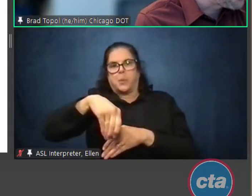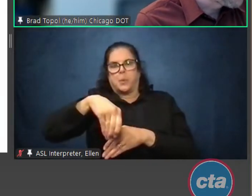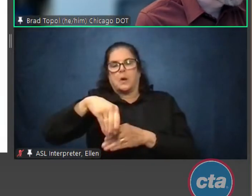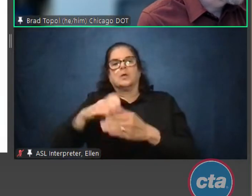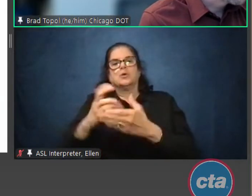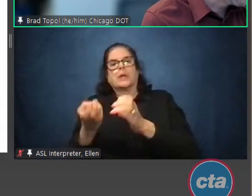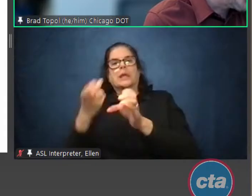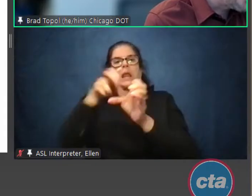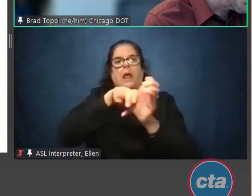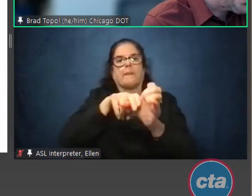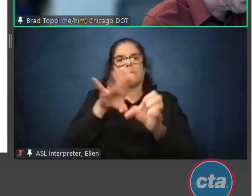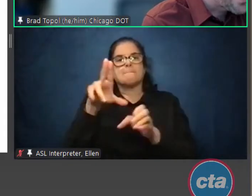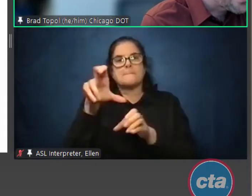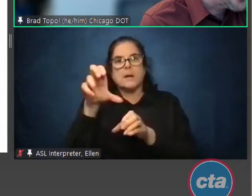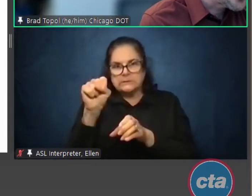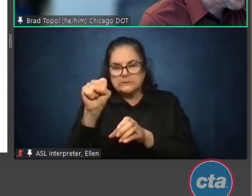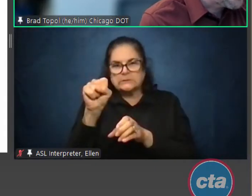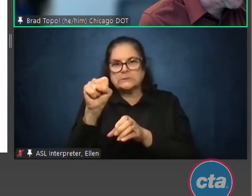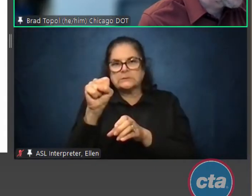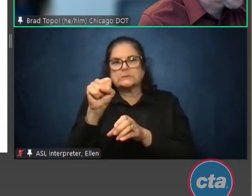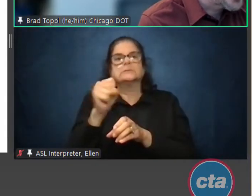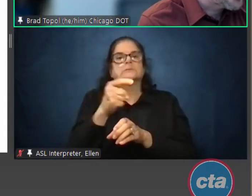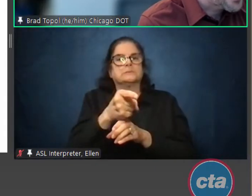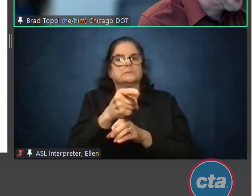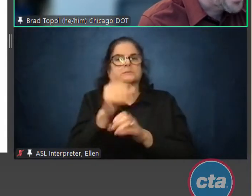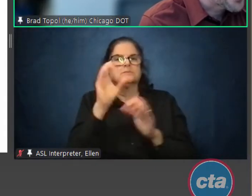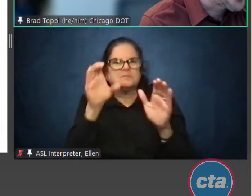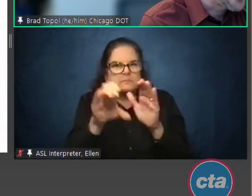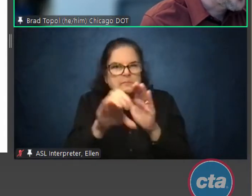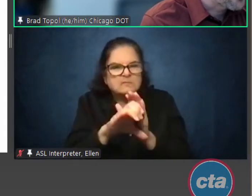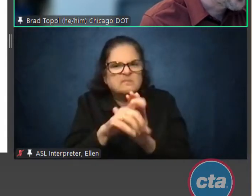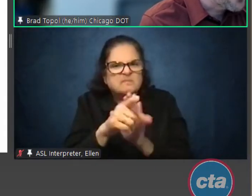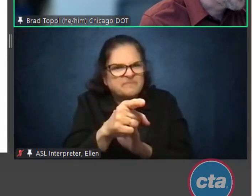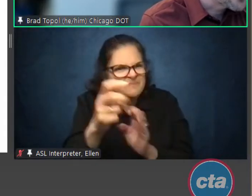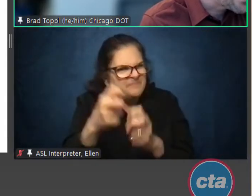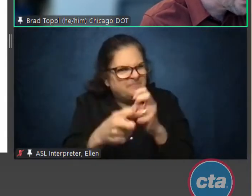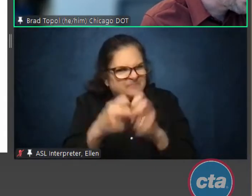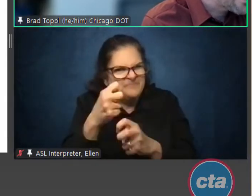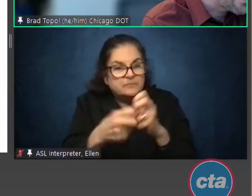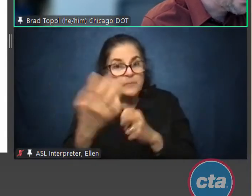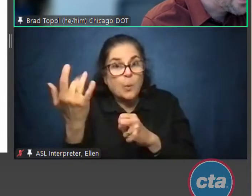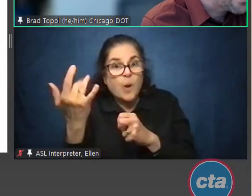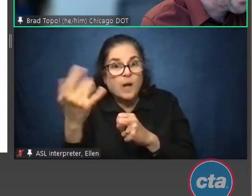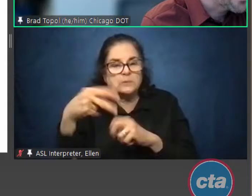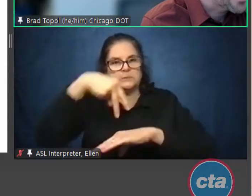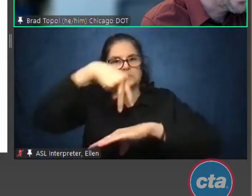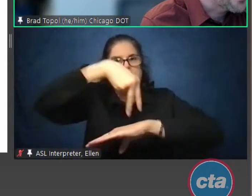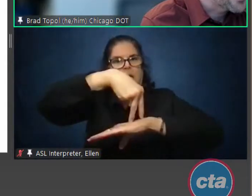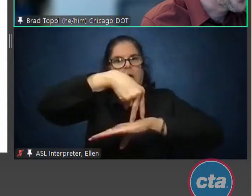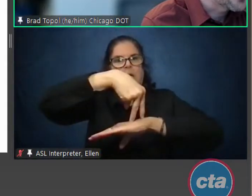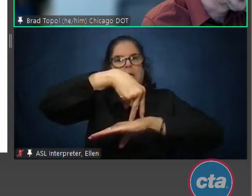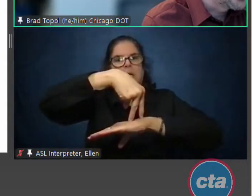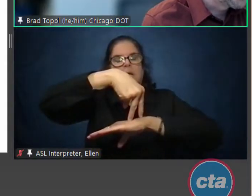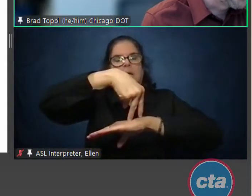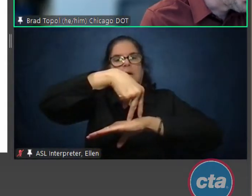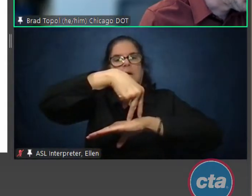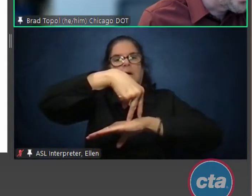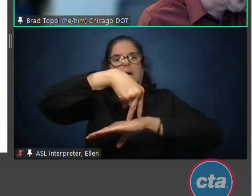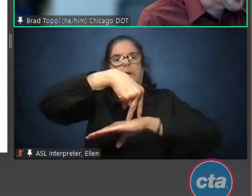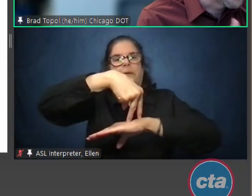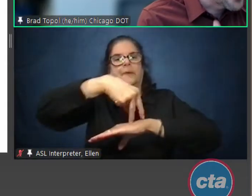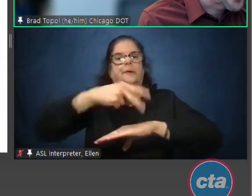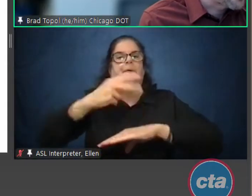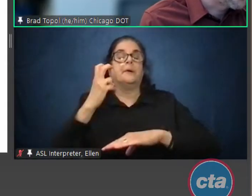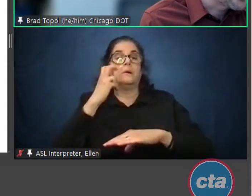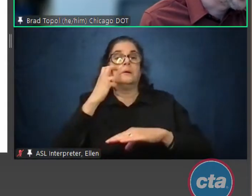bus stop. In the image here, we can see that's maybe slightly problematic in that where you might be standing as an unsighted individual would also